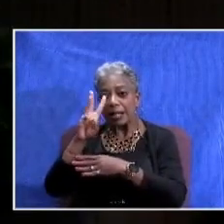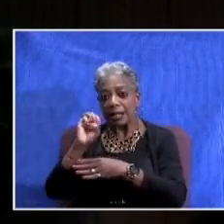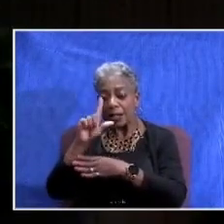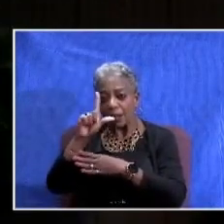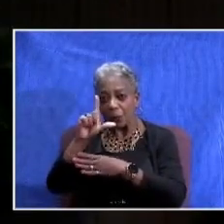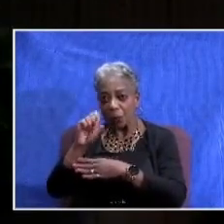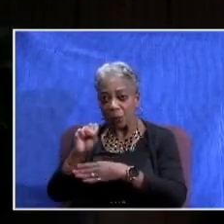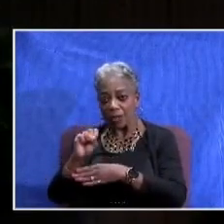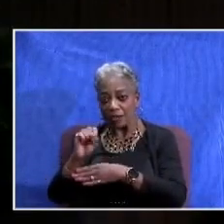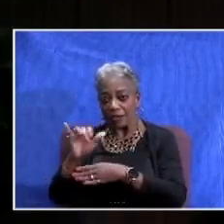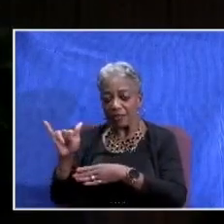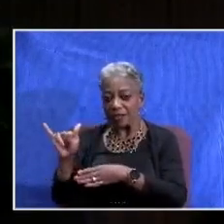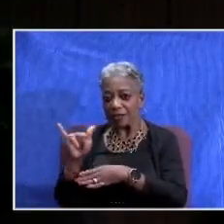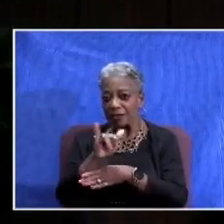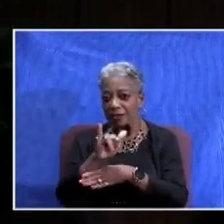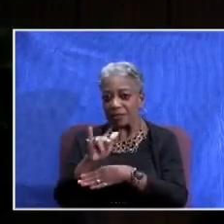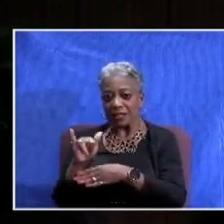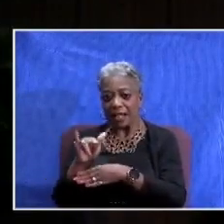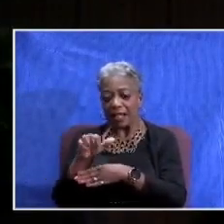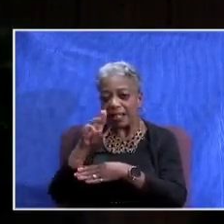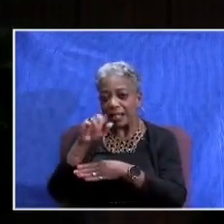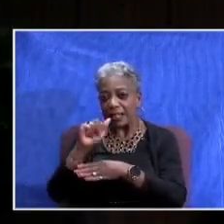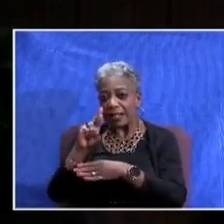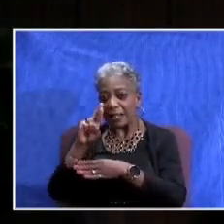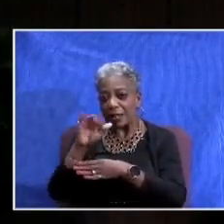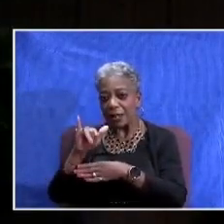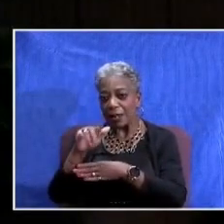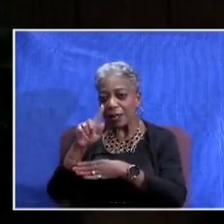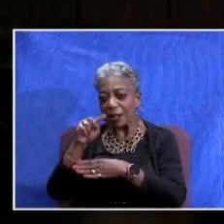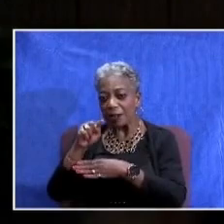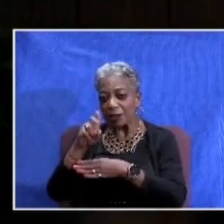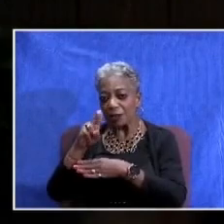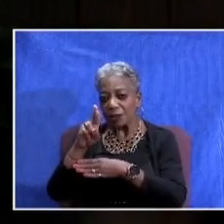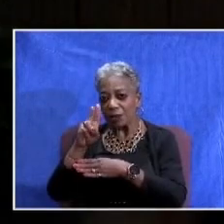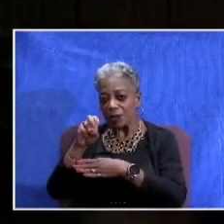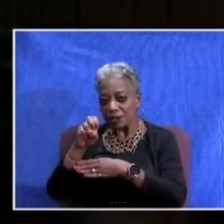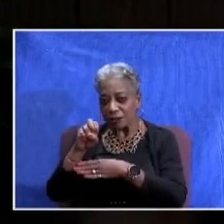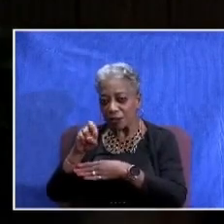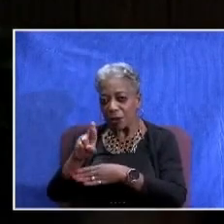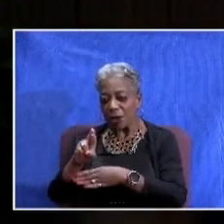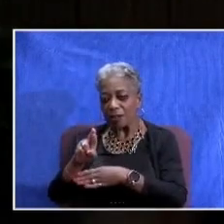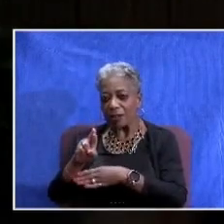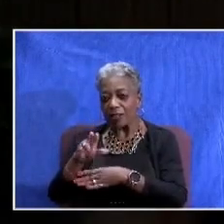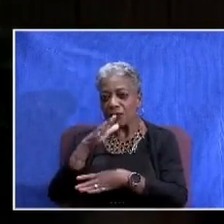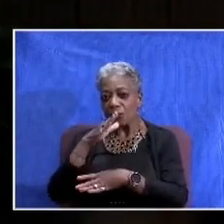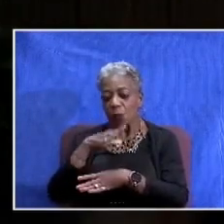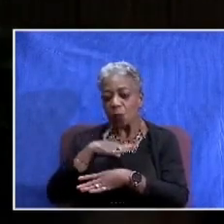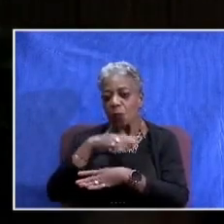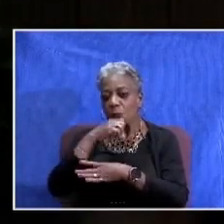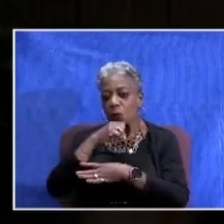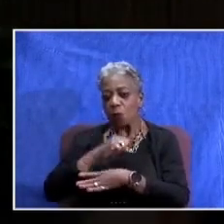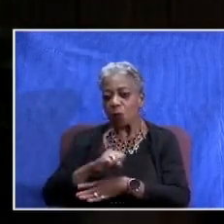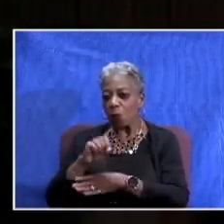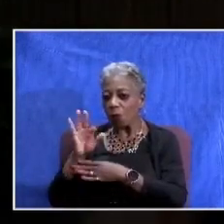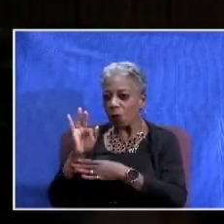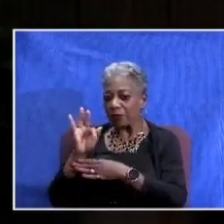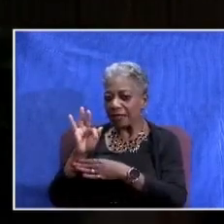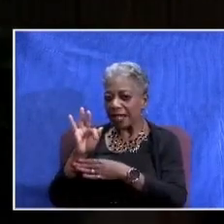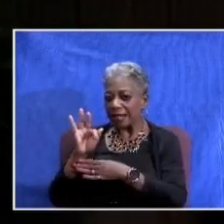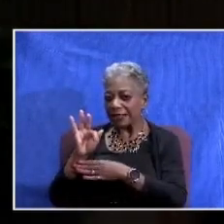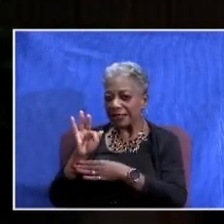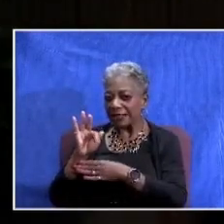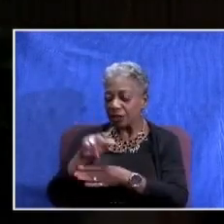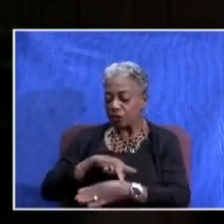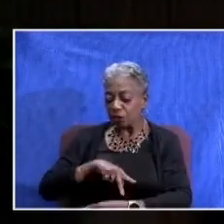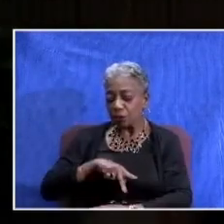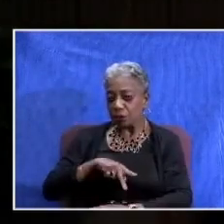Turner in Valdosta, Georgia. 19-year-old pregnant woman. And they lynch her husband, and she's trying